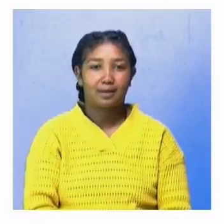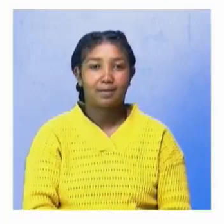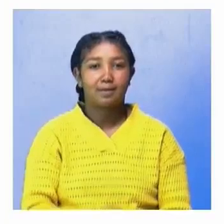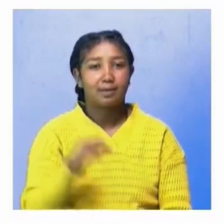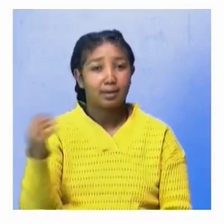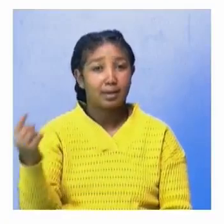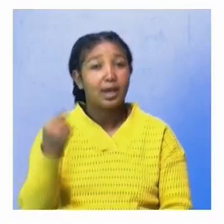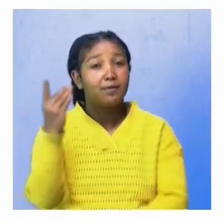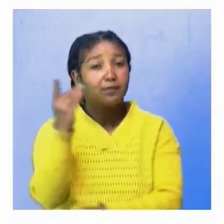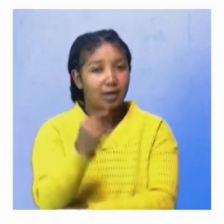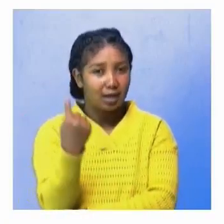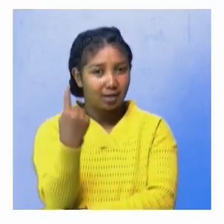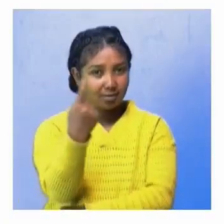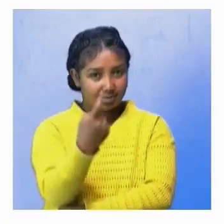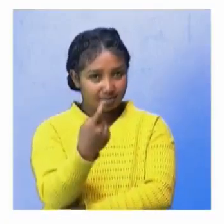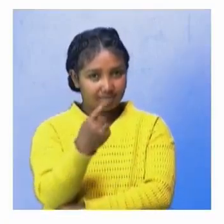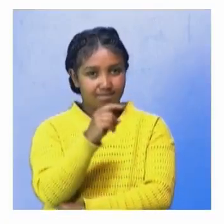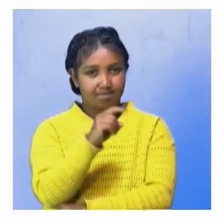every day?